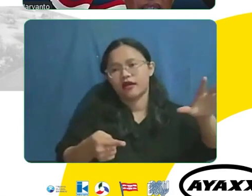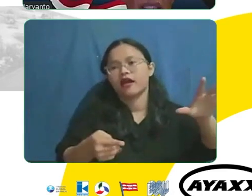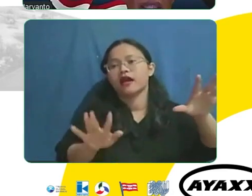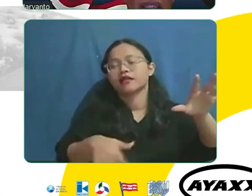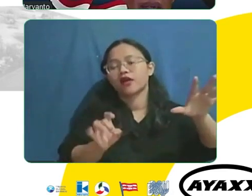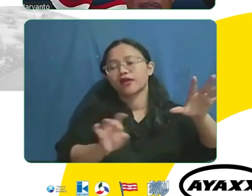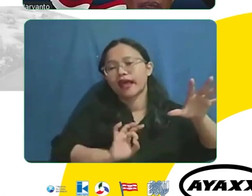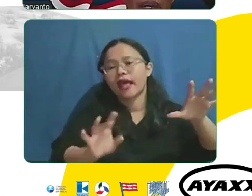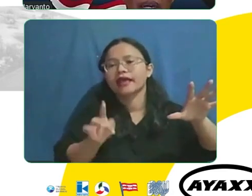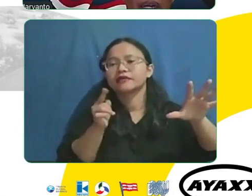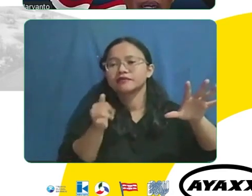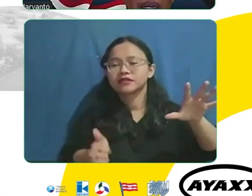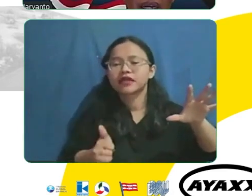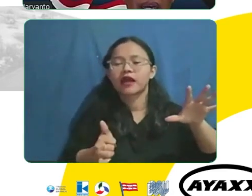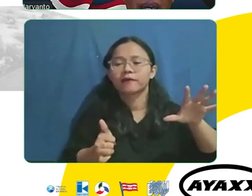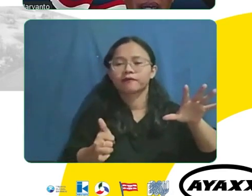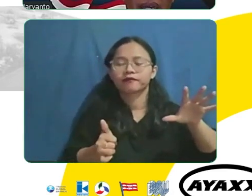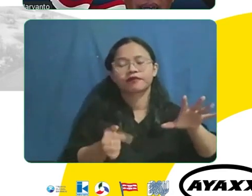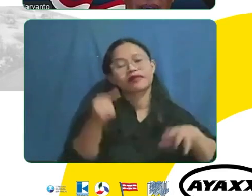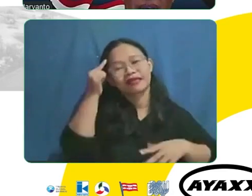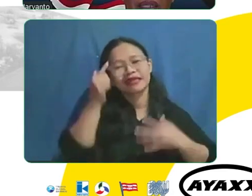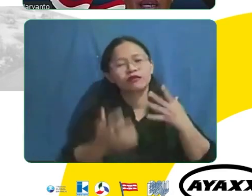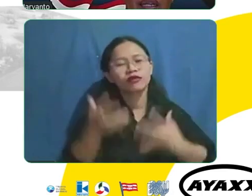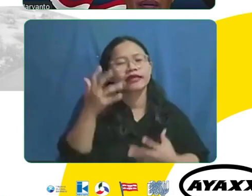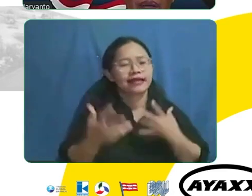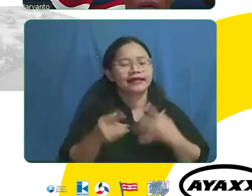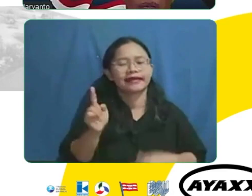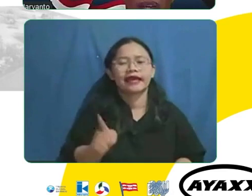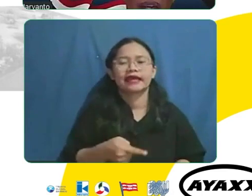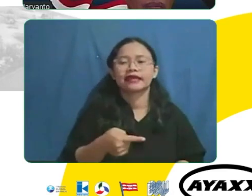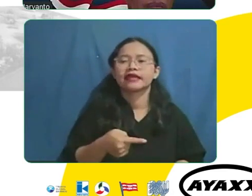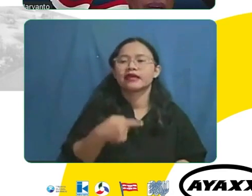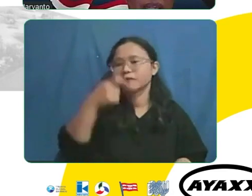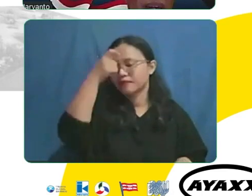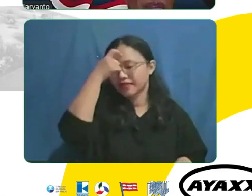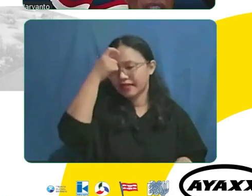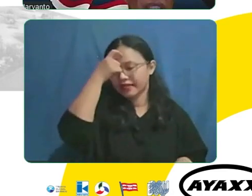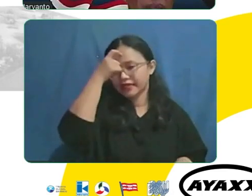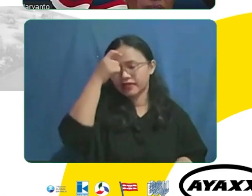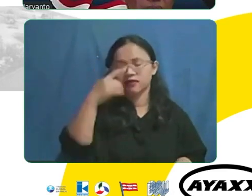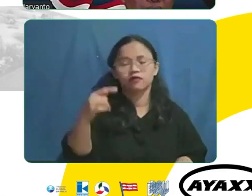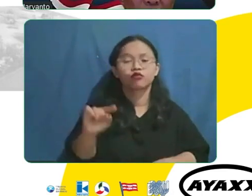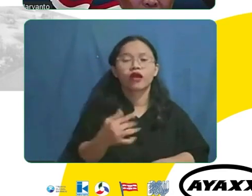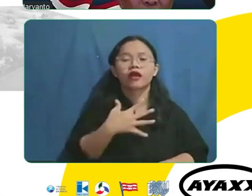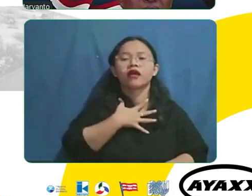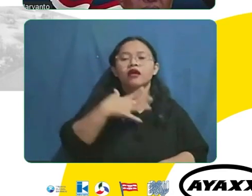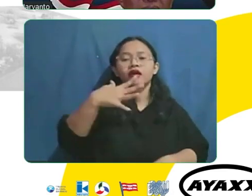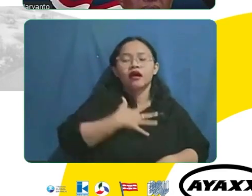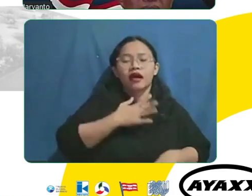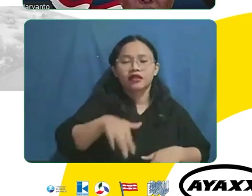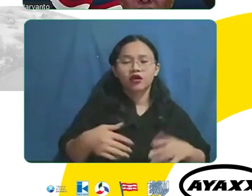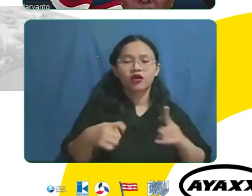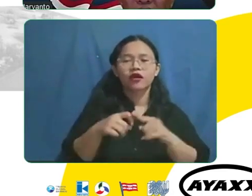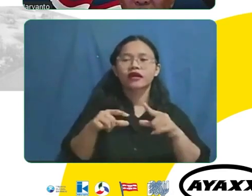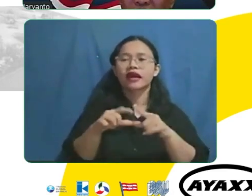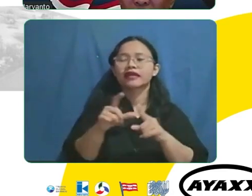diseases, impairment, and in the respiratory and central nervous system, as well as increased